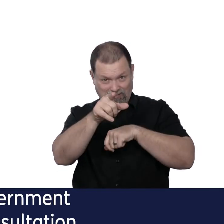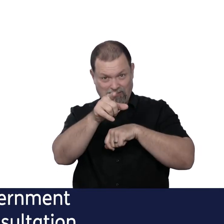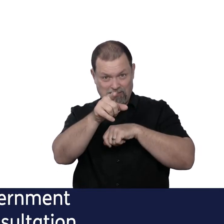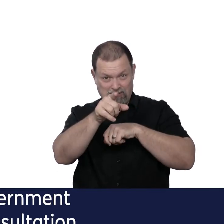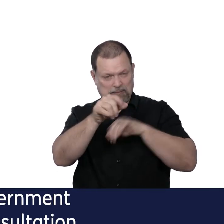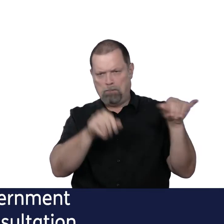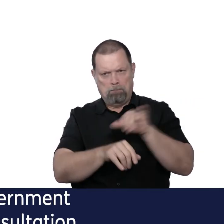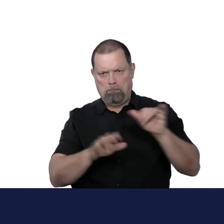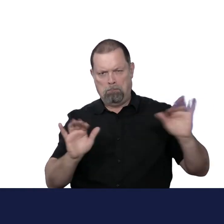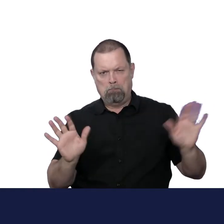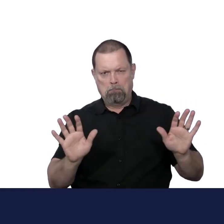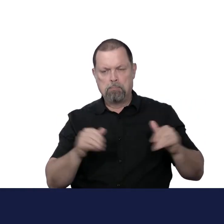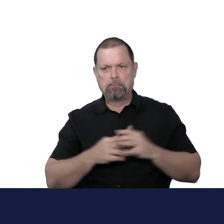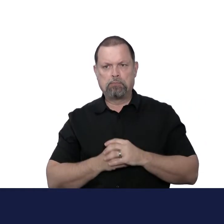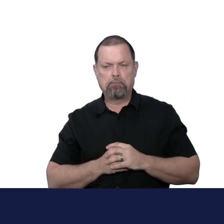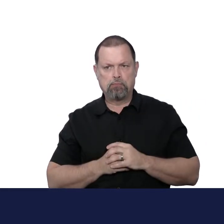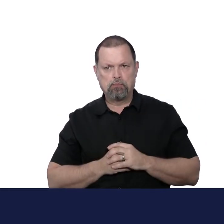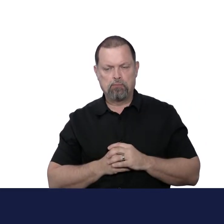agency's pre-consultation.